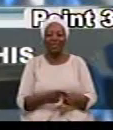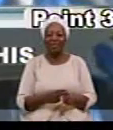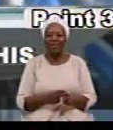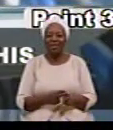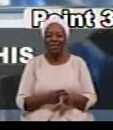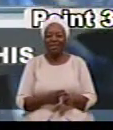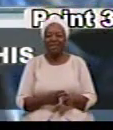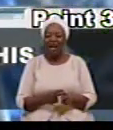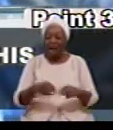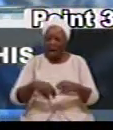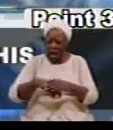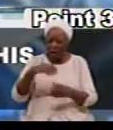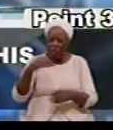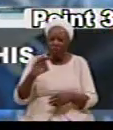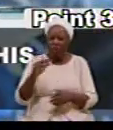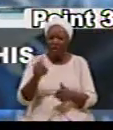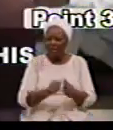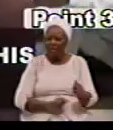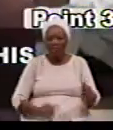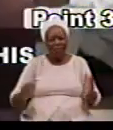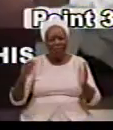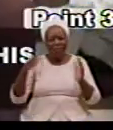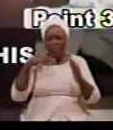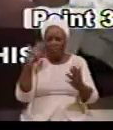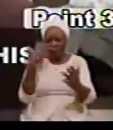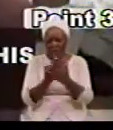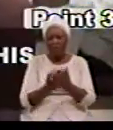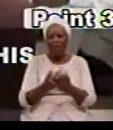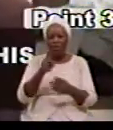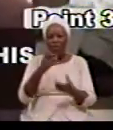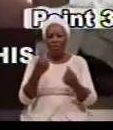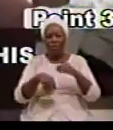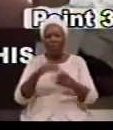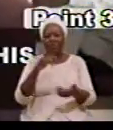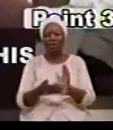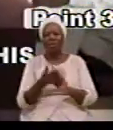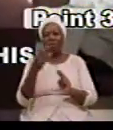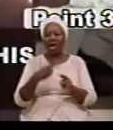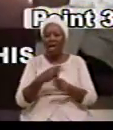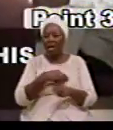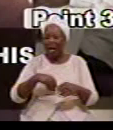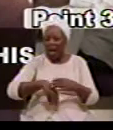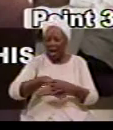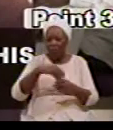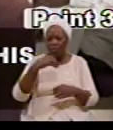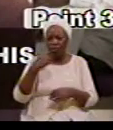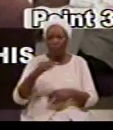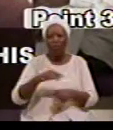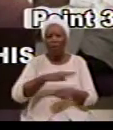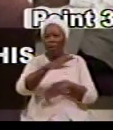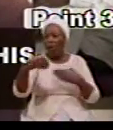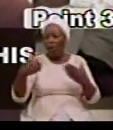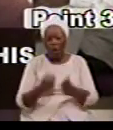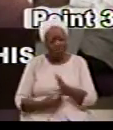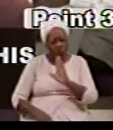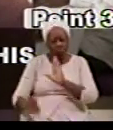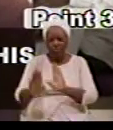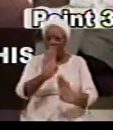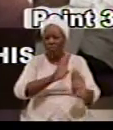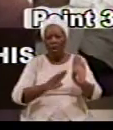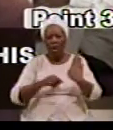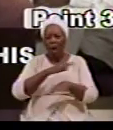Out of every prison, you will come out. And out of every predicament, out of